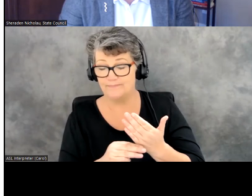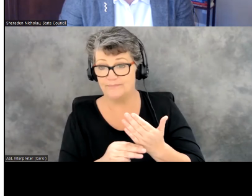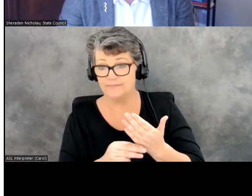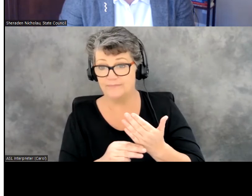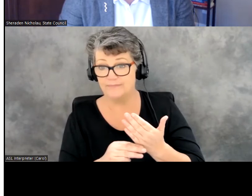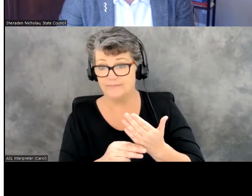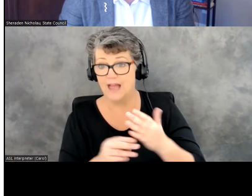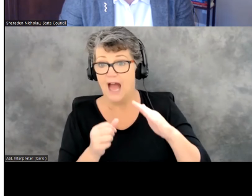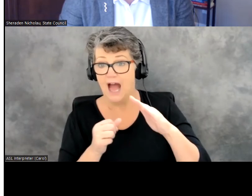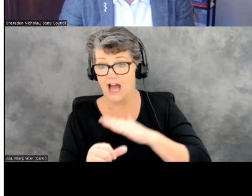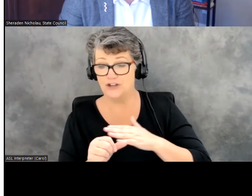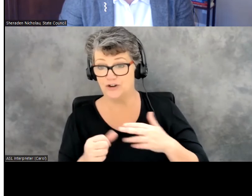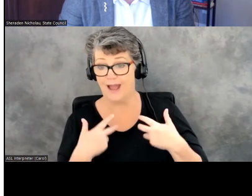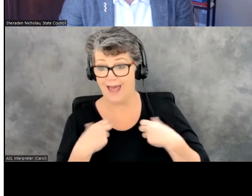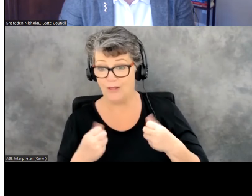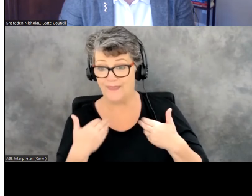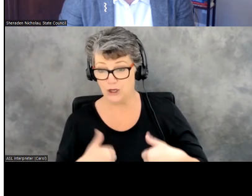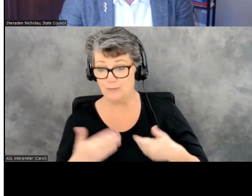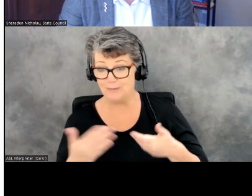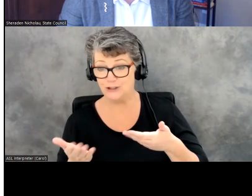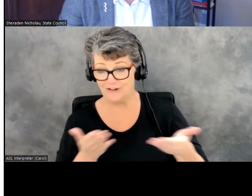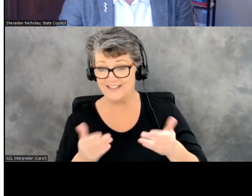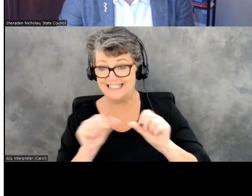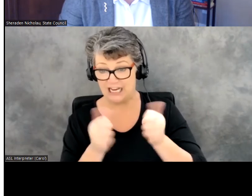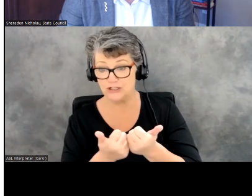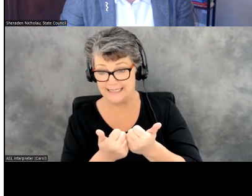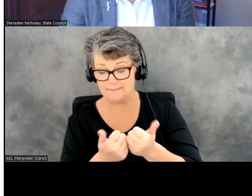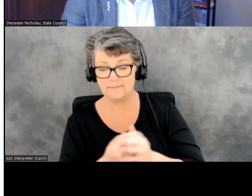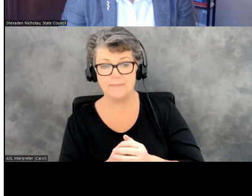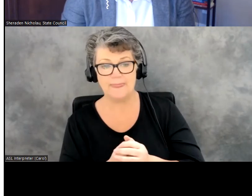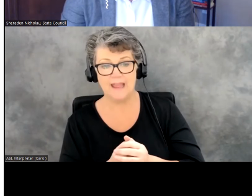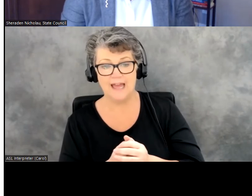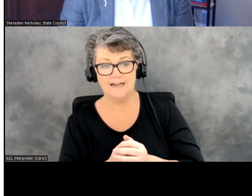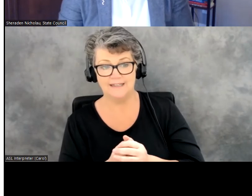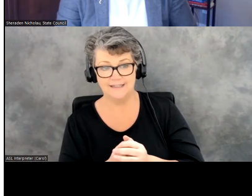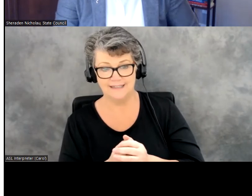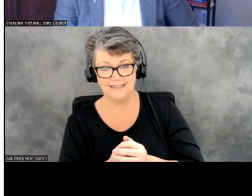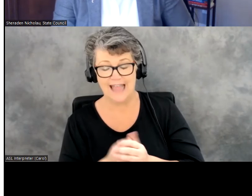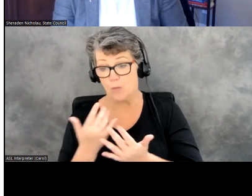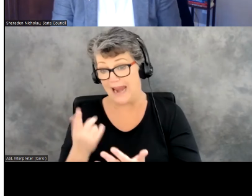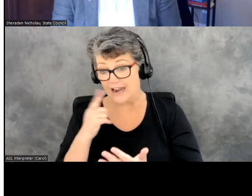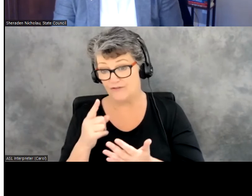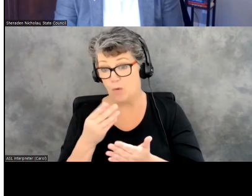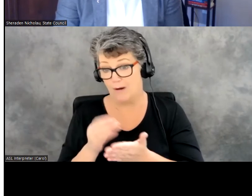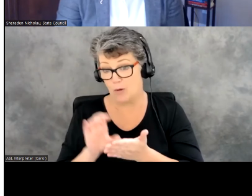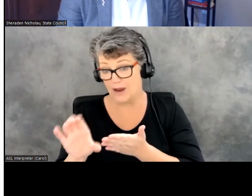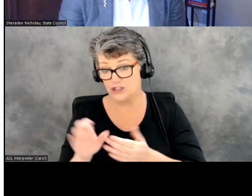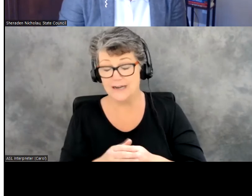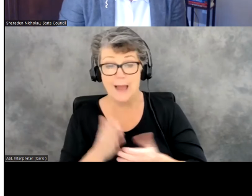under Health and Human Services Agency and upon appropriation. So we'll see,